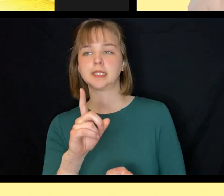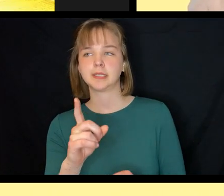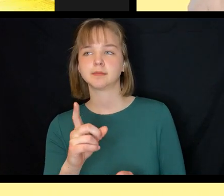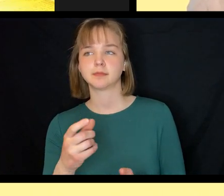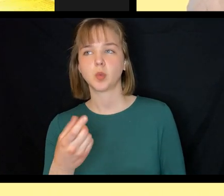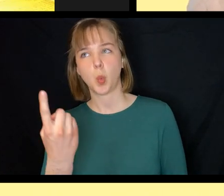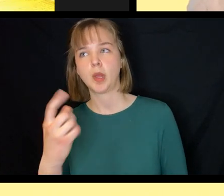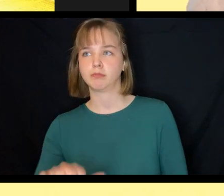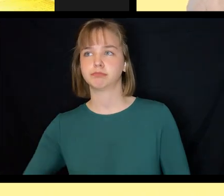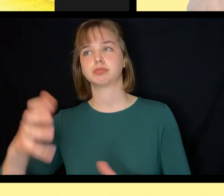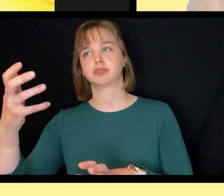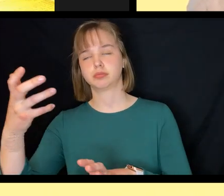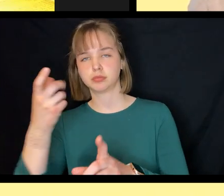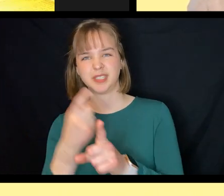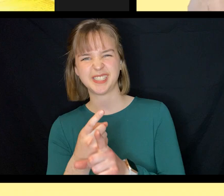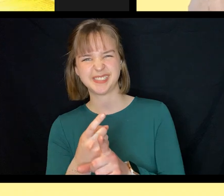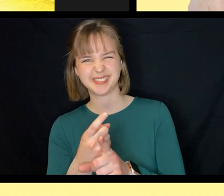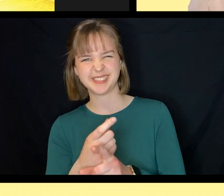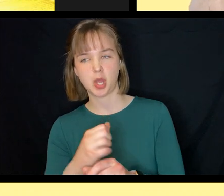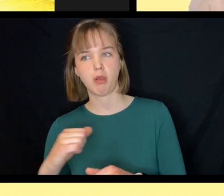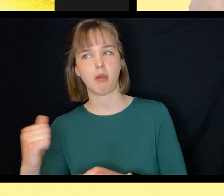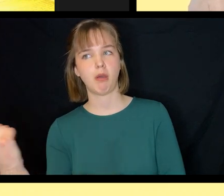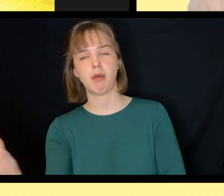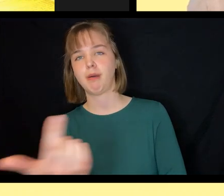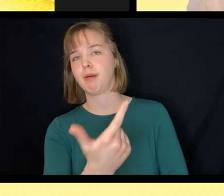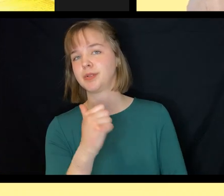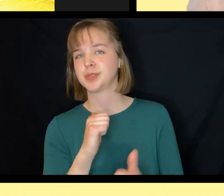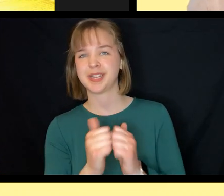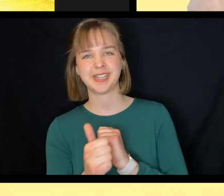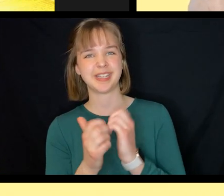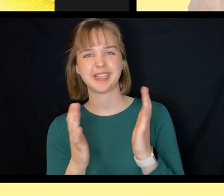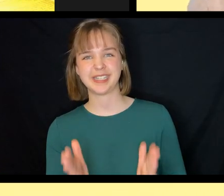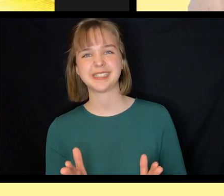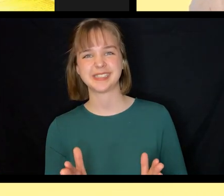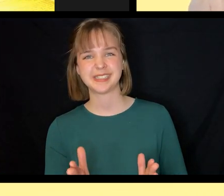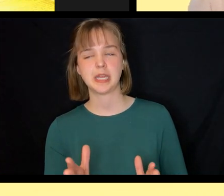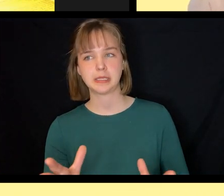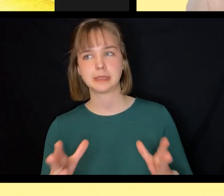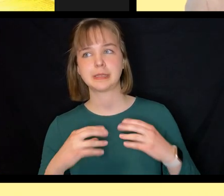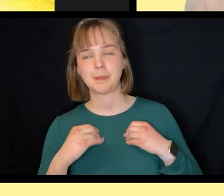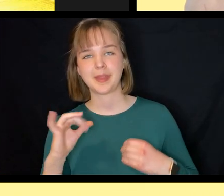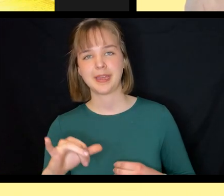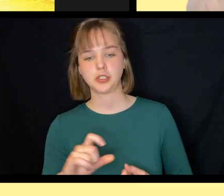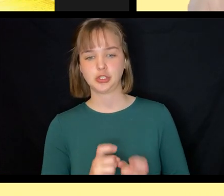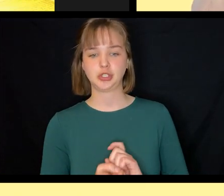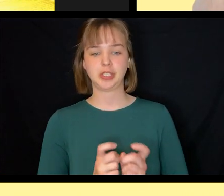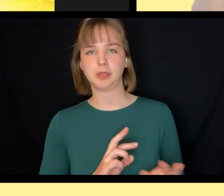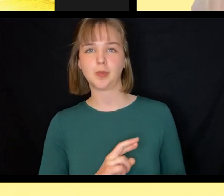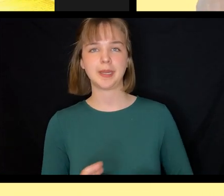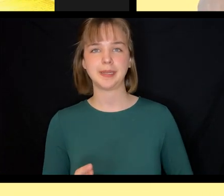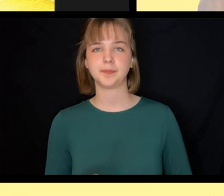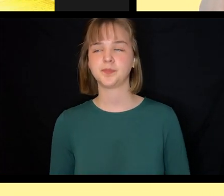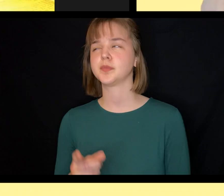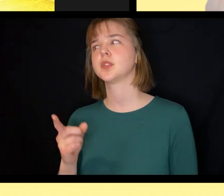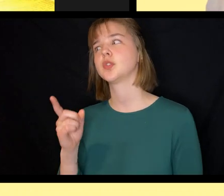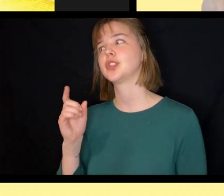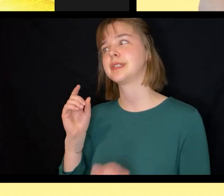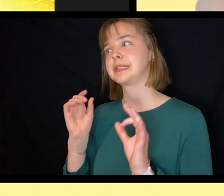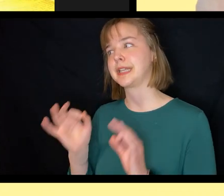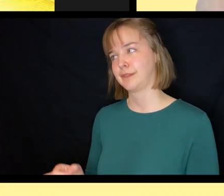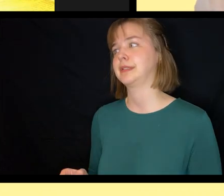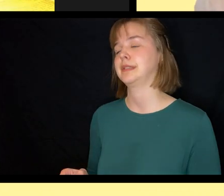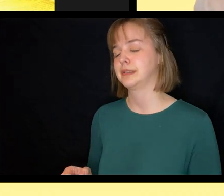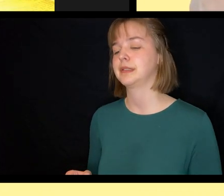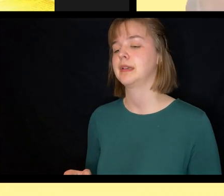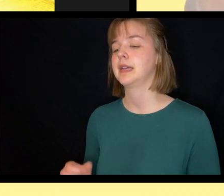would say. And you just adapt. Adapt is the big word. Definitely. Yeah, I do